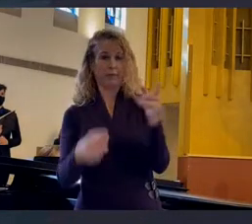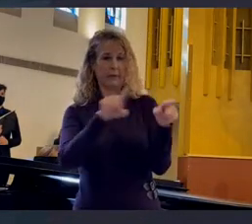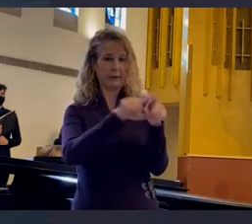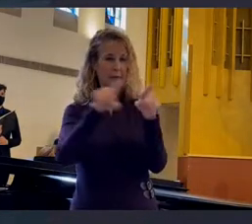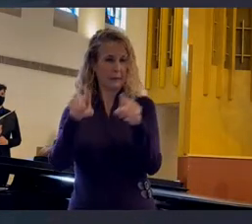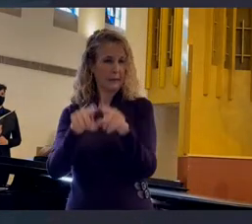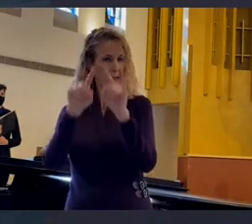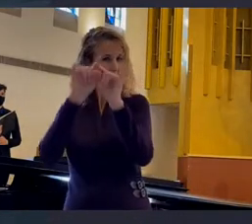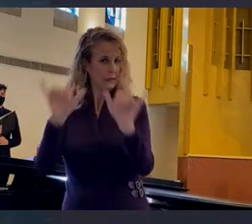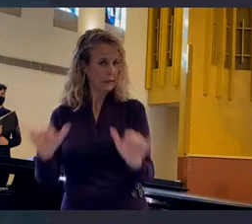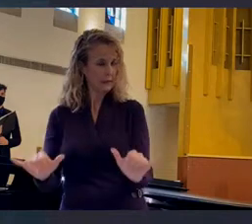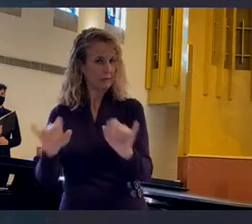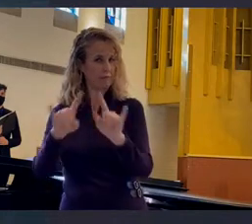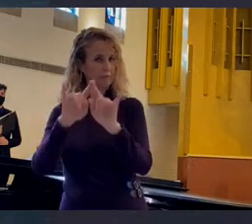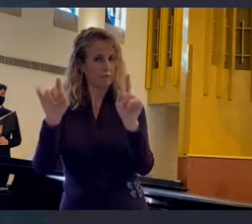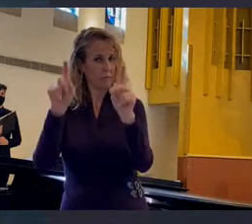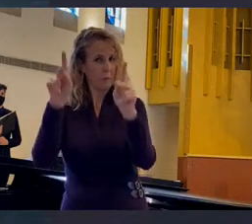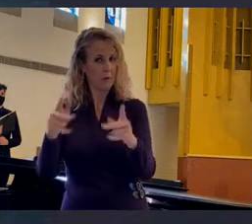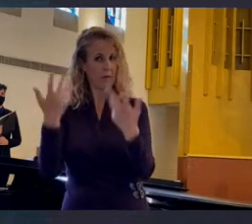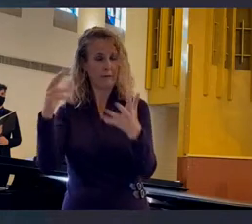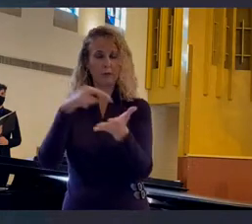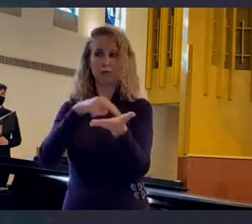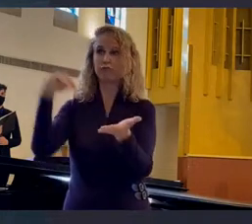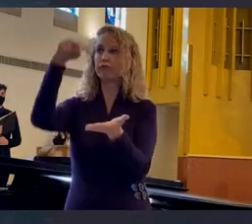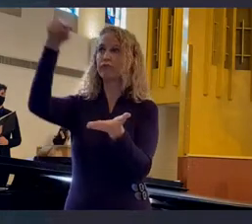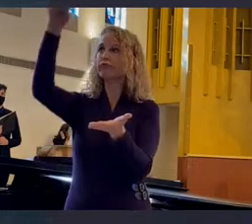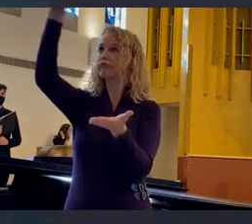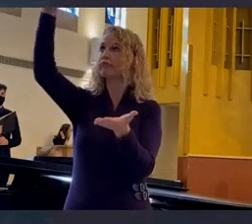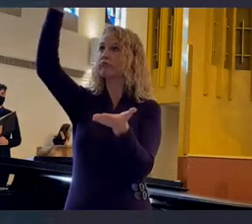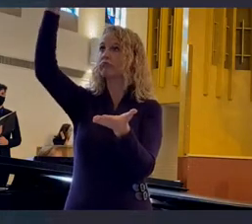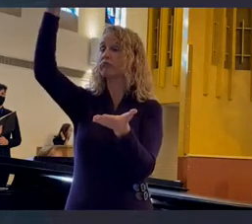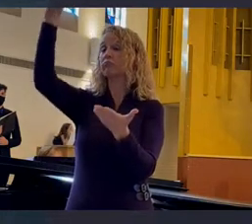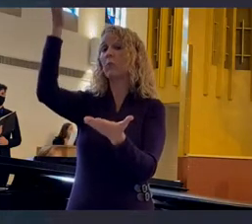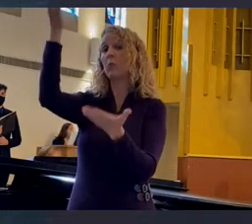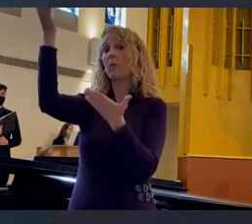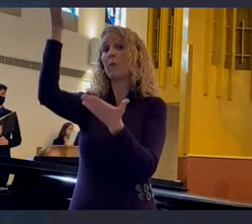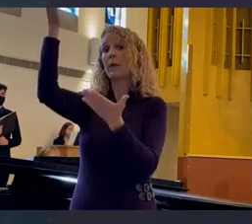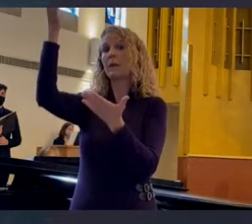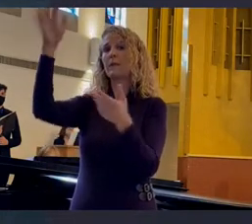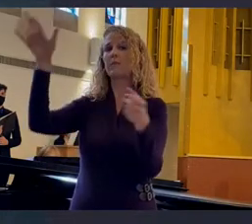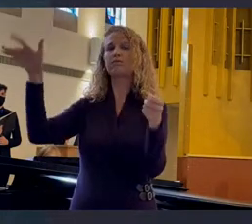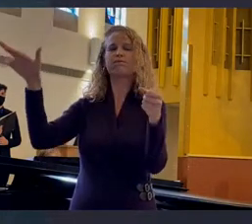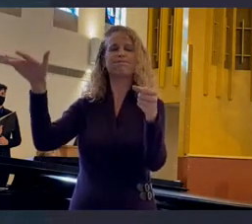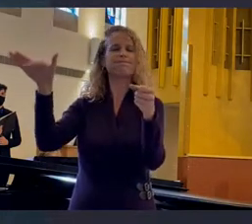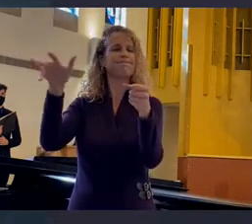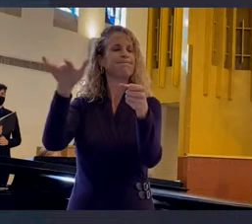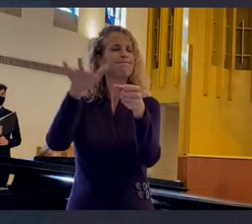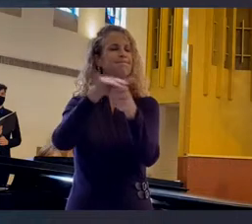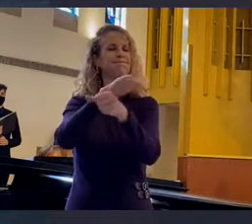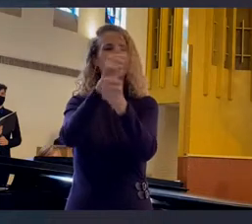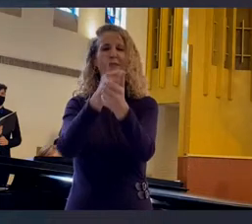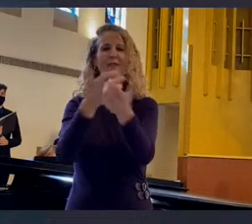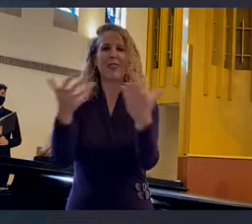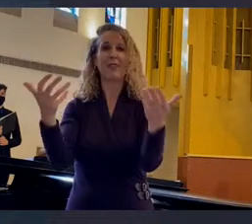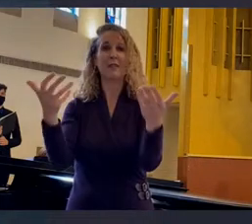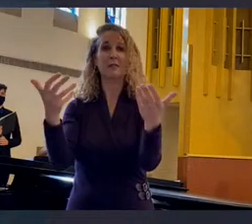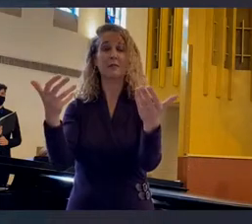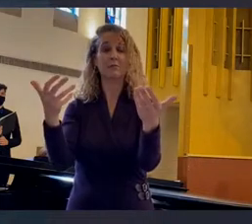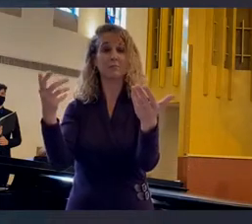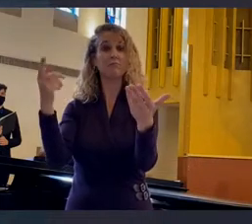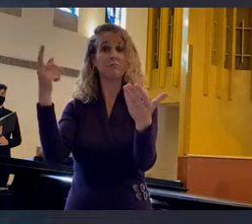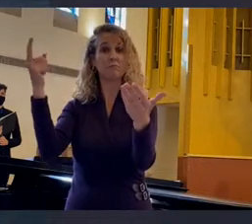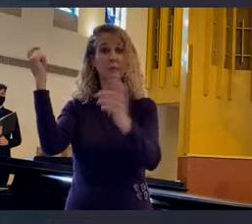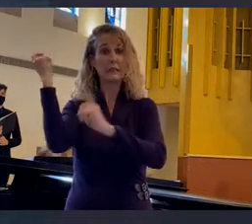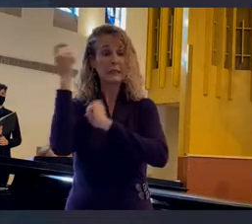one who ascended far above all the heavens, that he might fill all things. And he